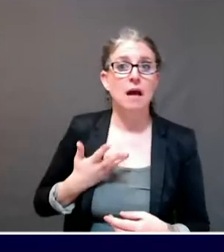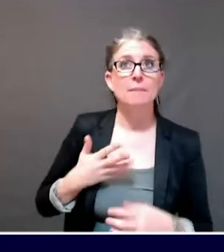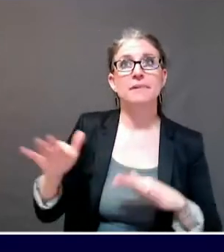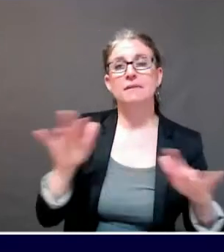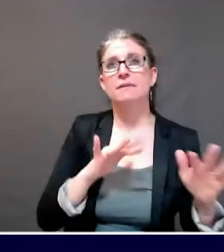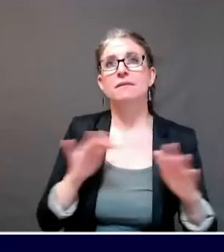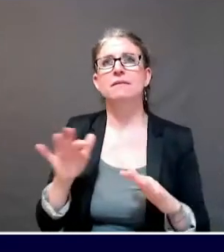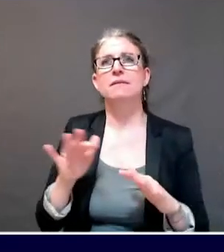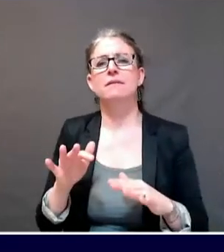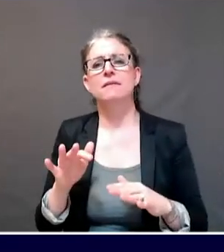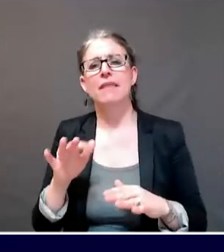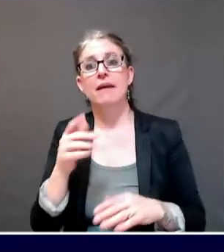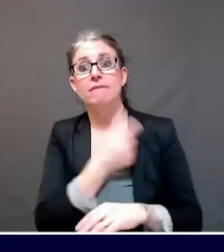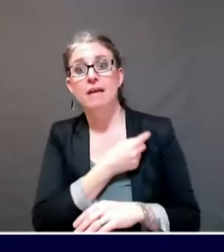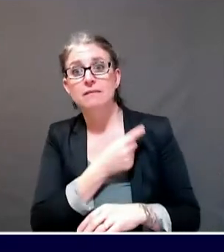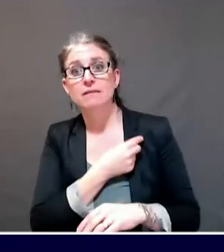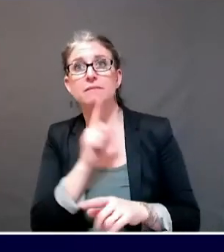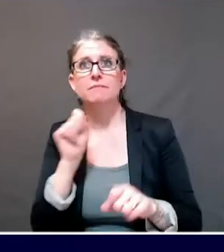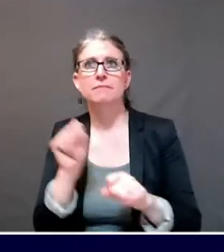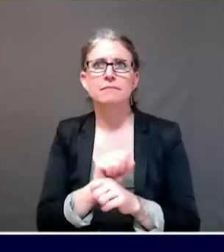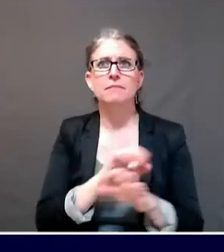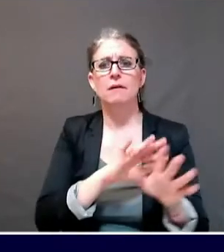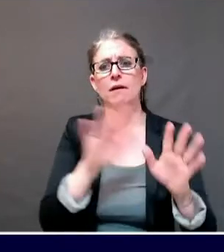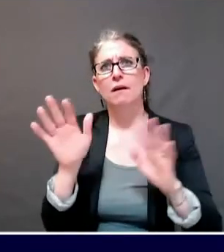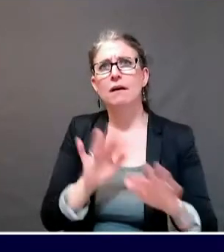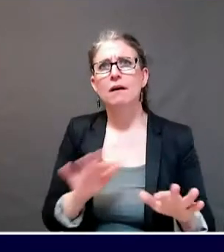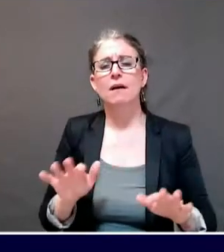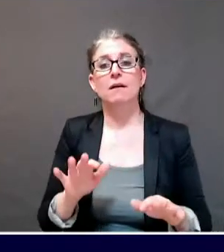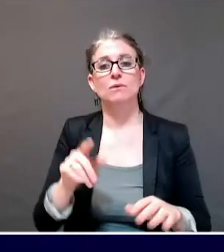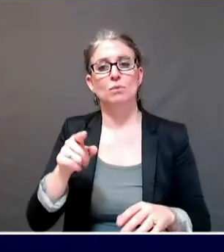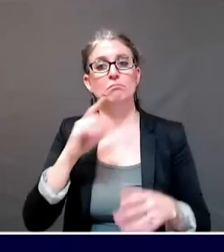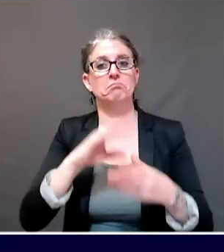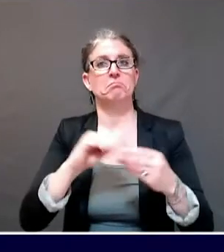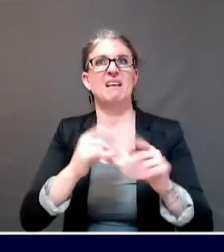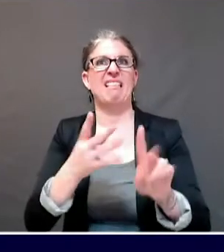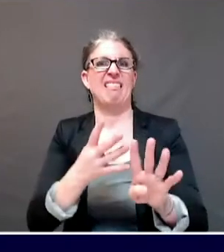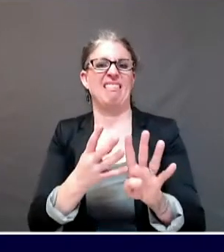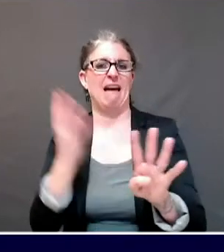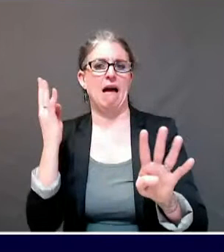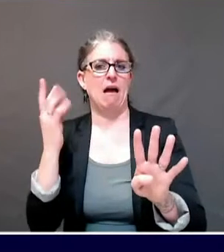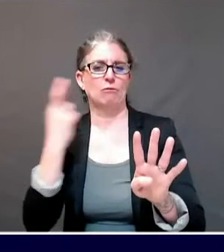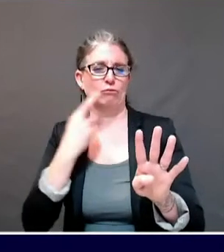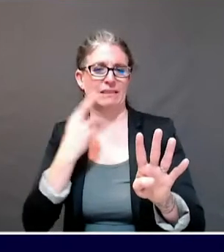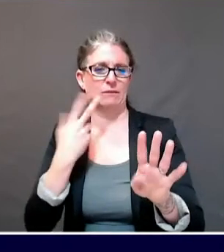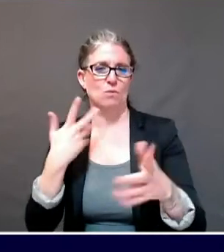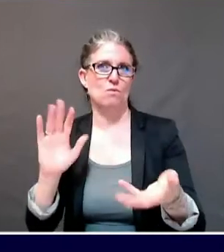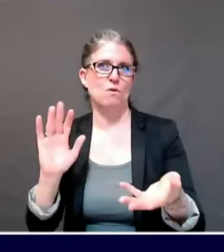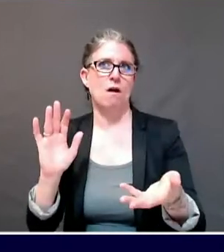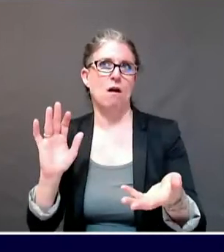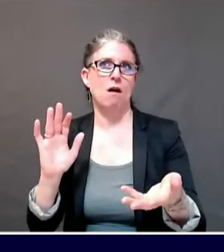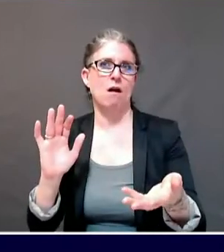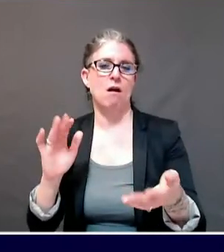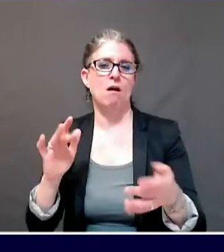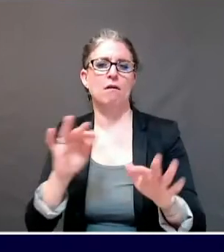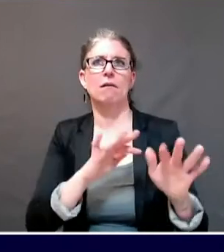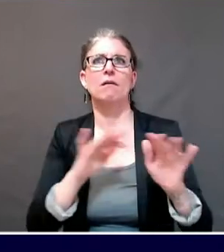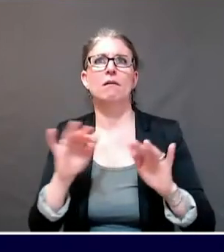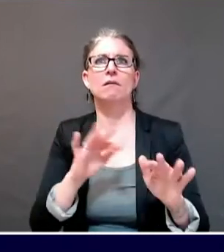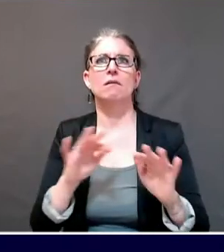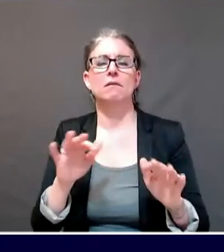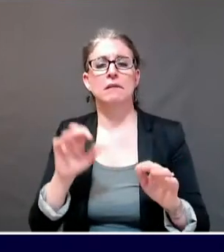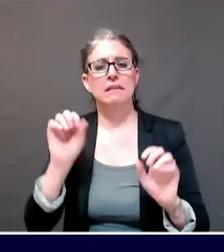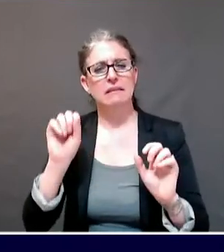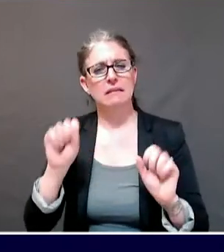I know that some states have instituted basically pre-registration programs online. Is that something that the CDC